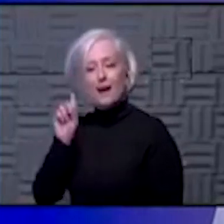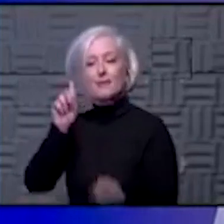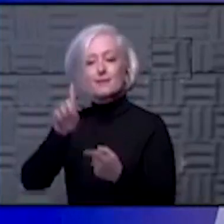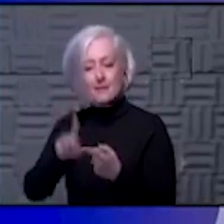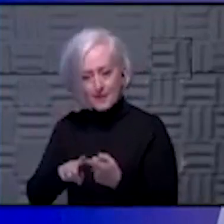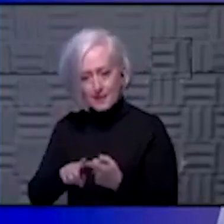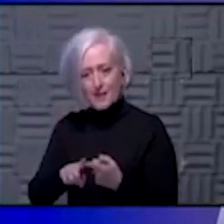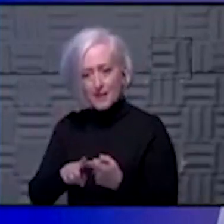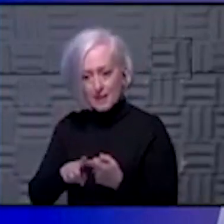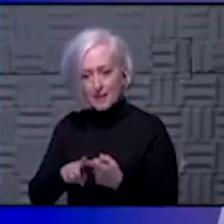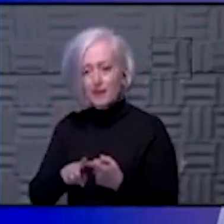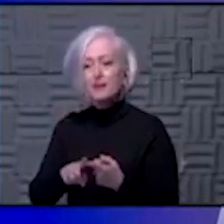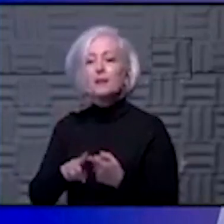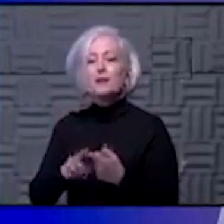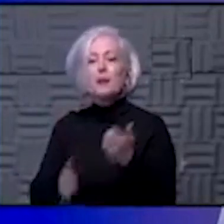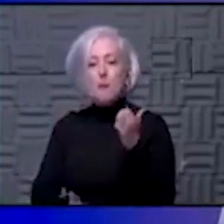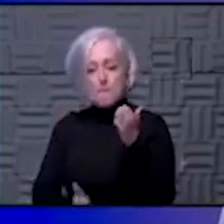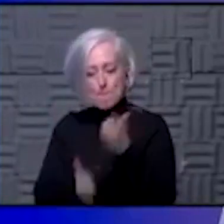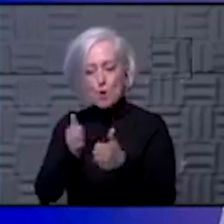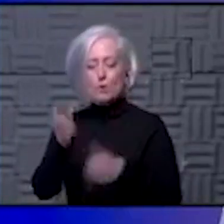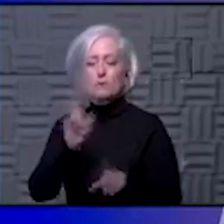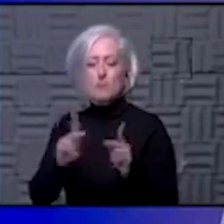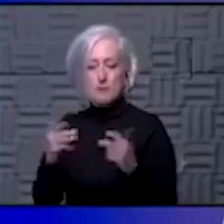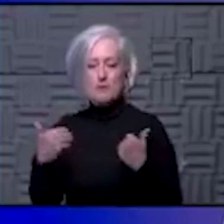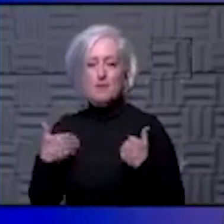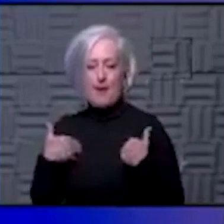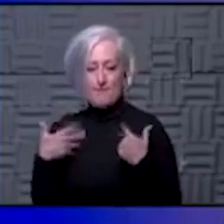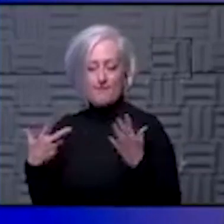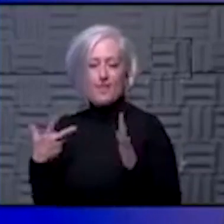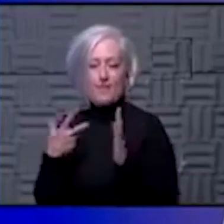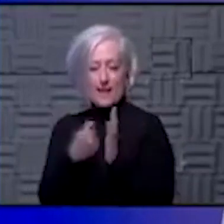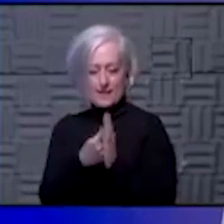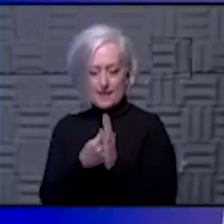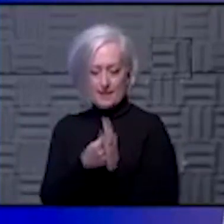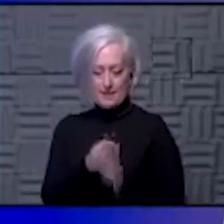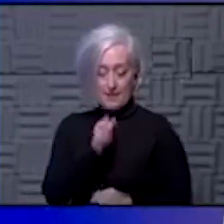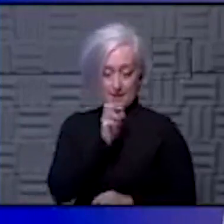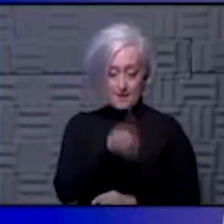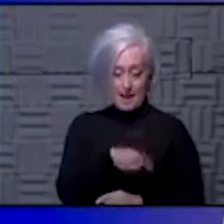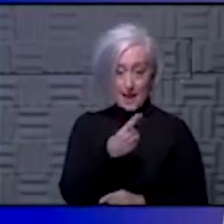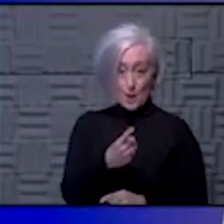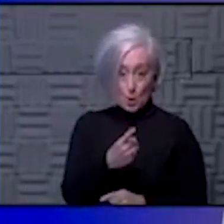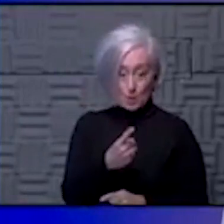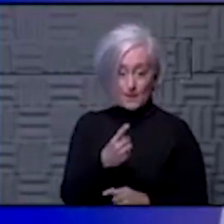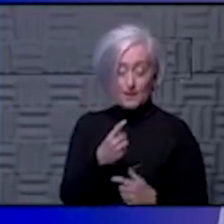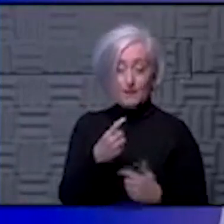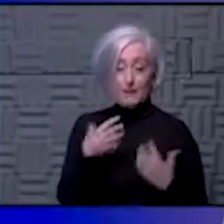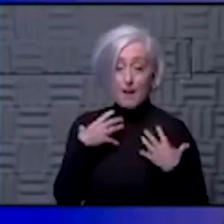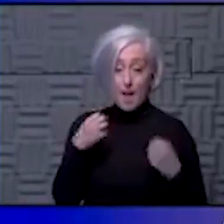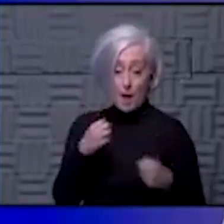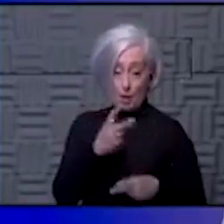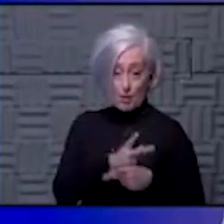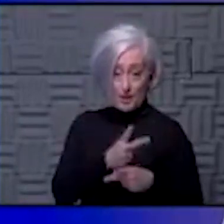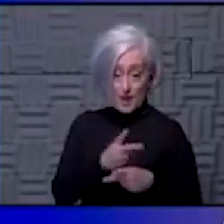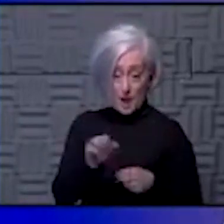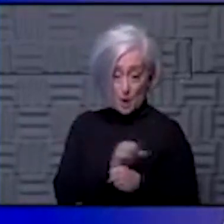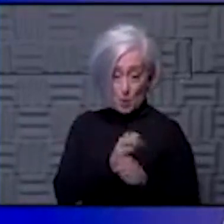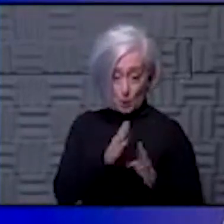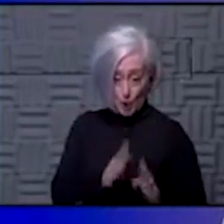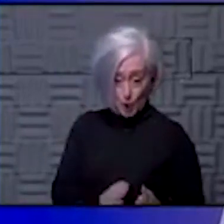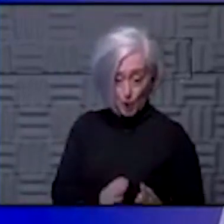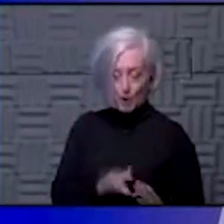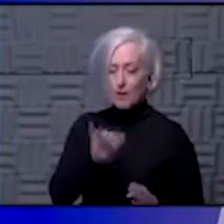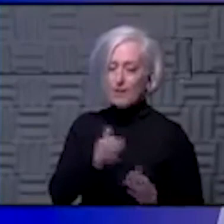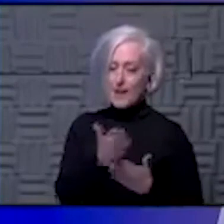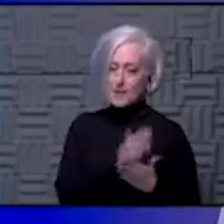to the mass populations. Not just the healthcare workers, are those vulnerable populations in those phase 1A and